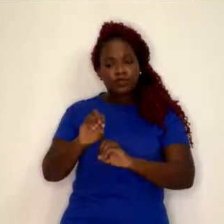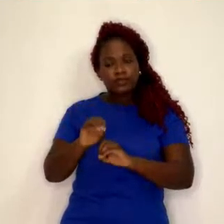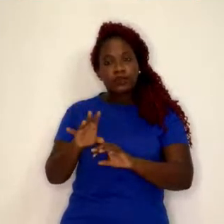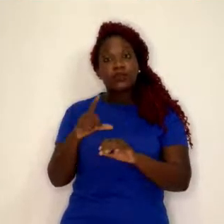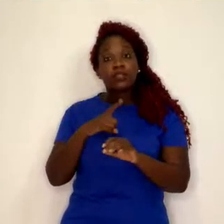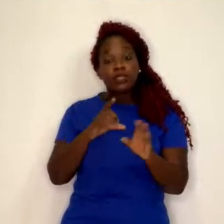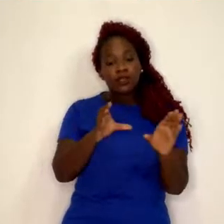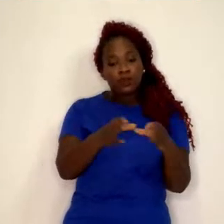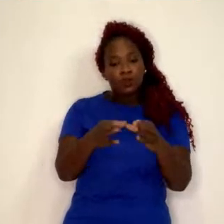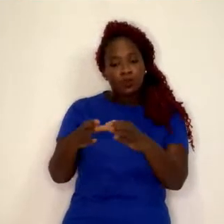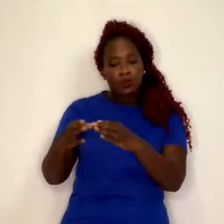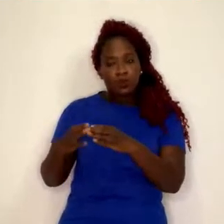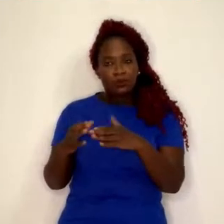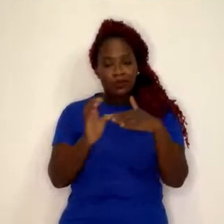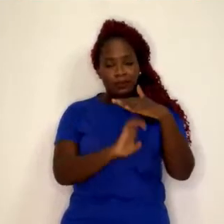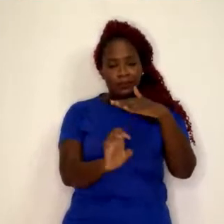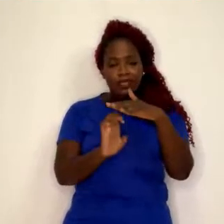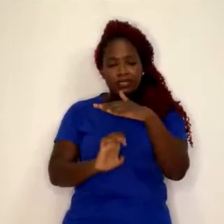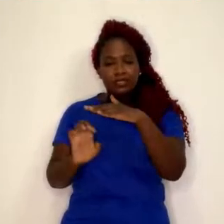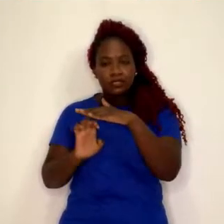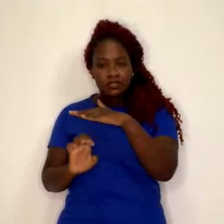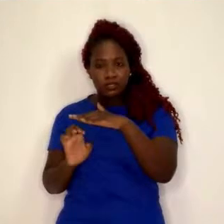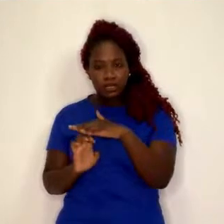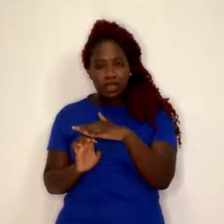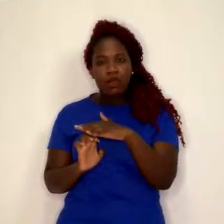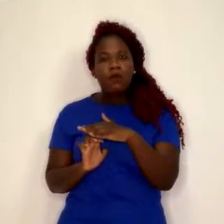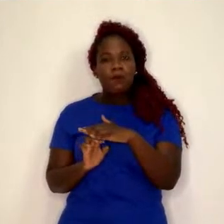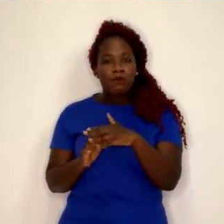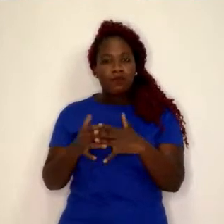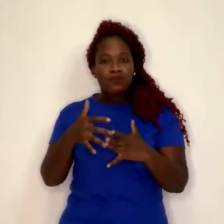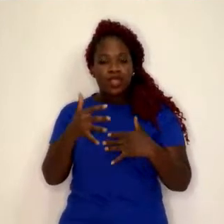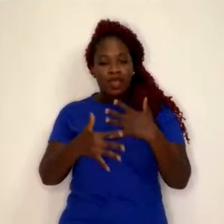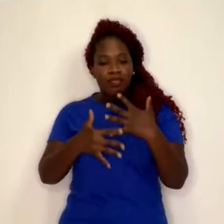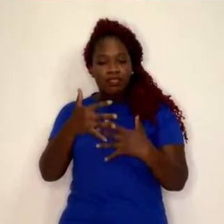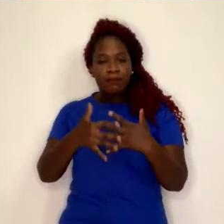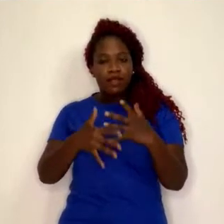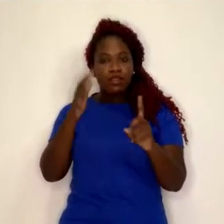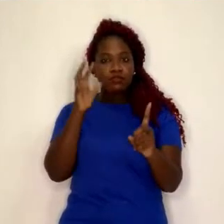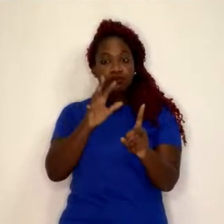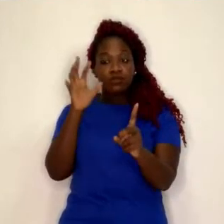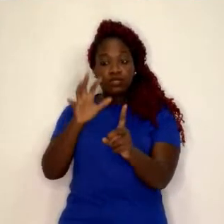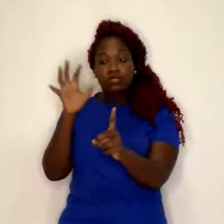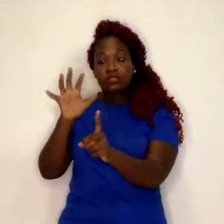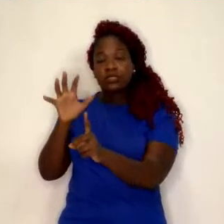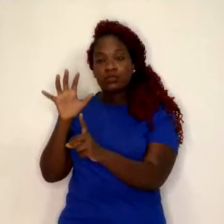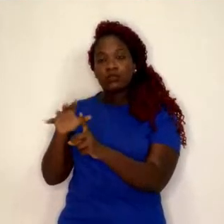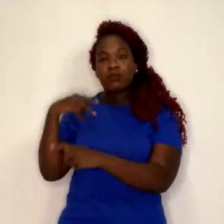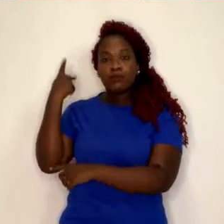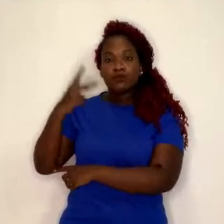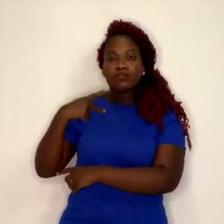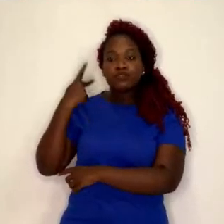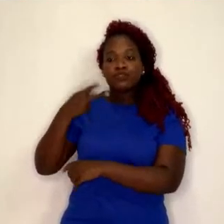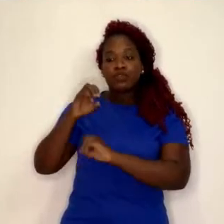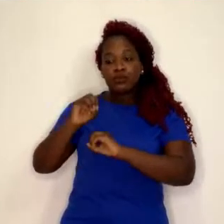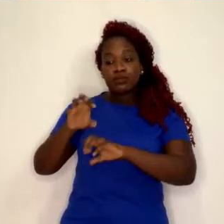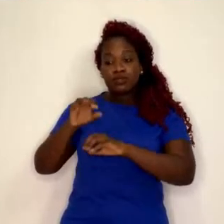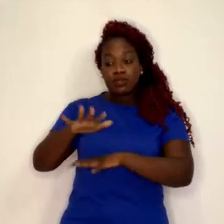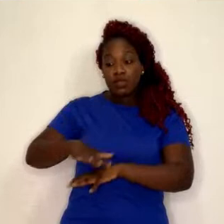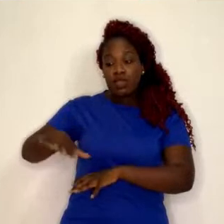bringing issues regarding this topic, because there are corporations intervening in